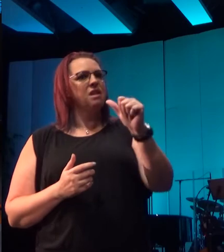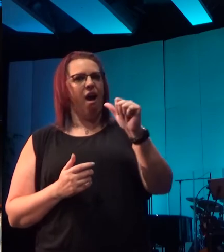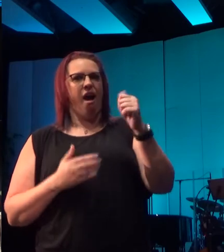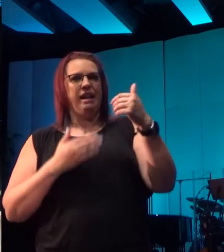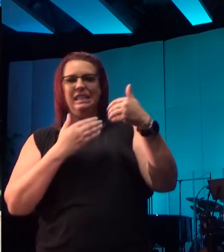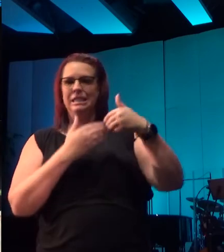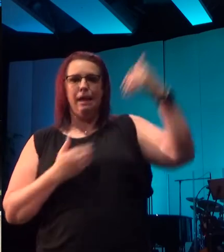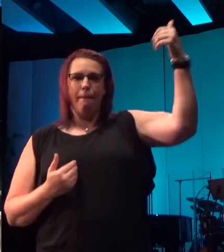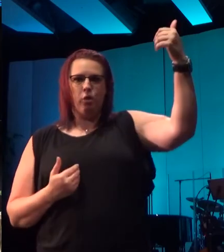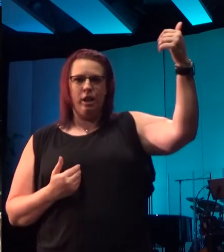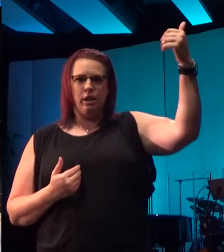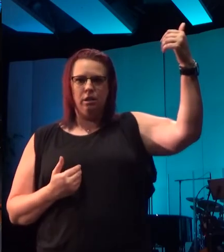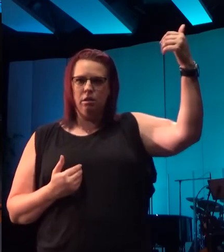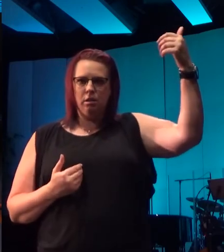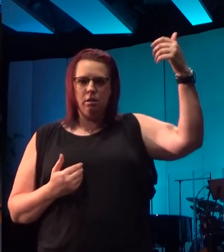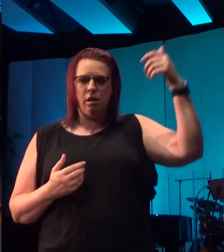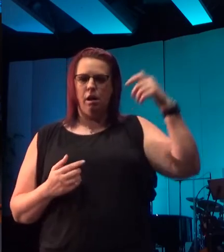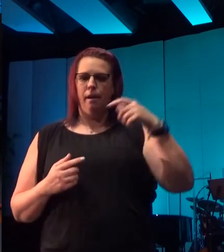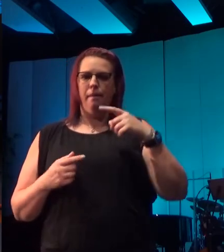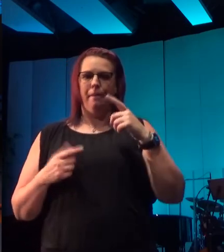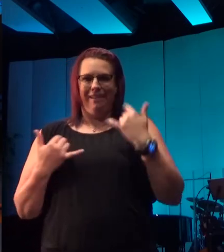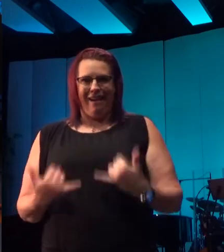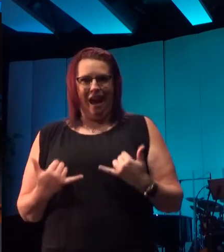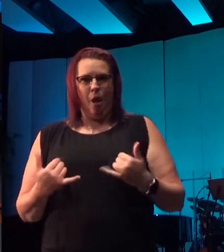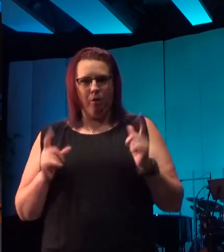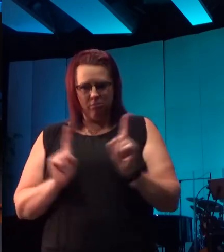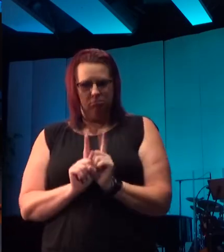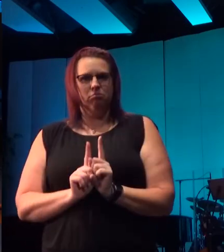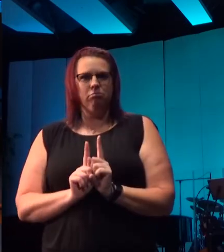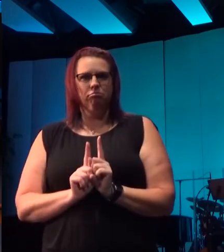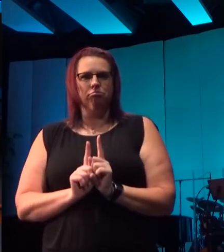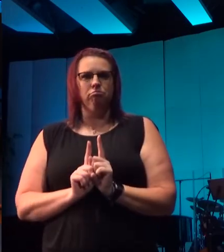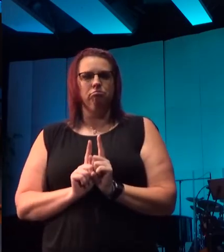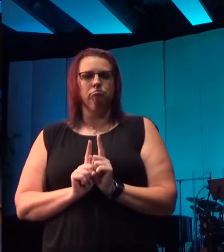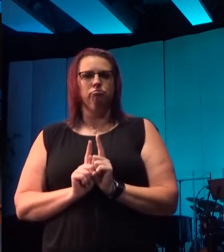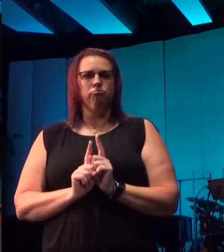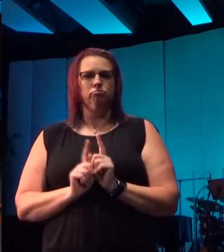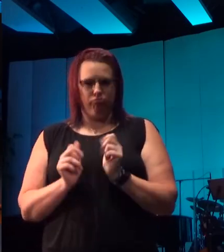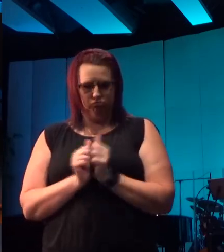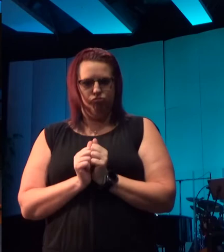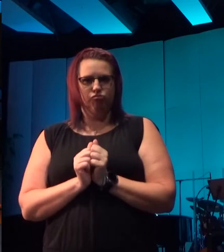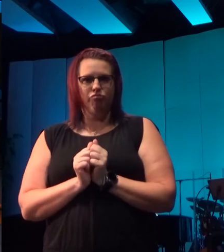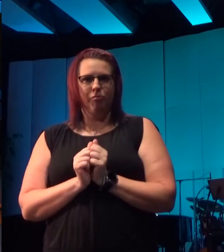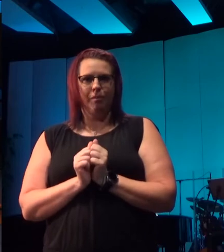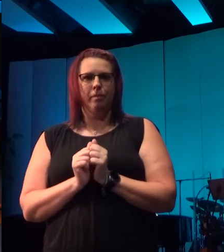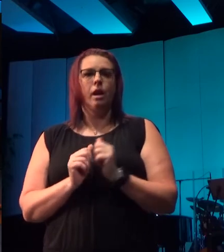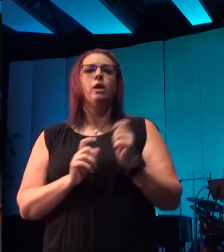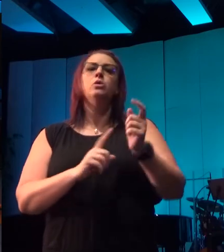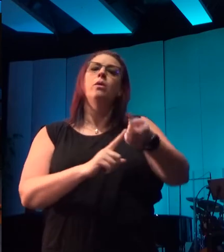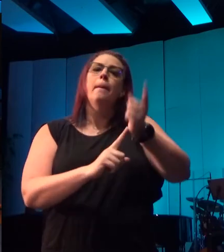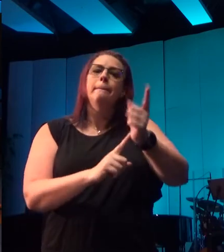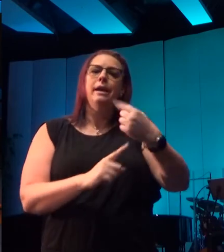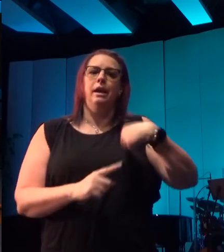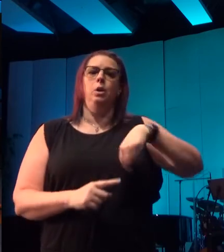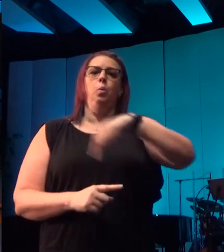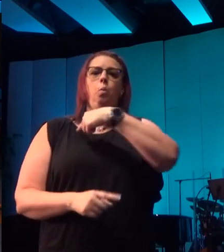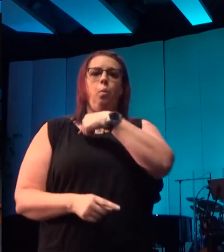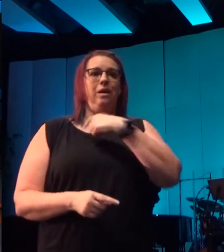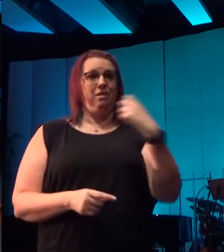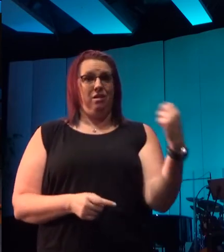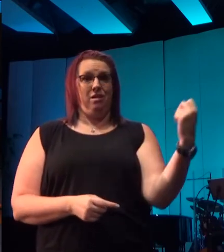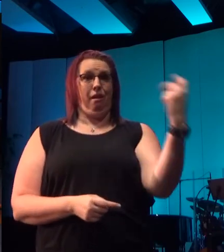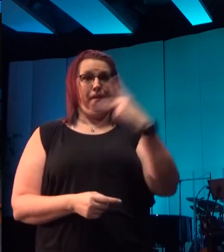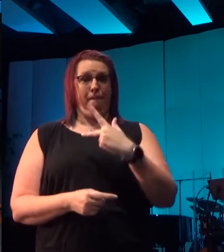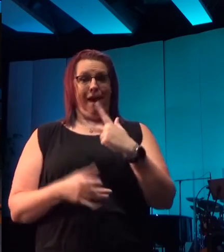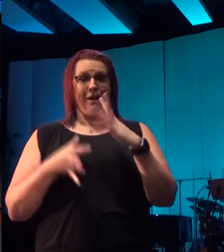consciousness, but he was back plugged in. And the minute we return to our oneness